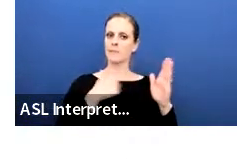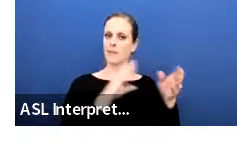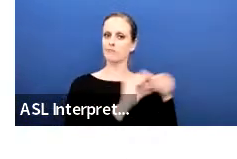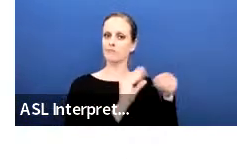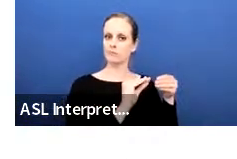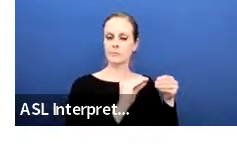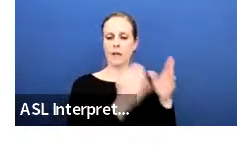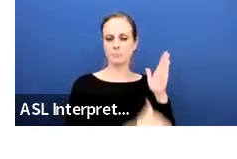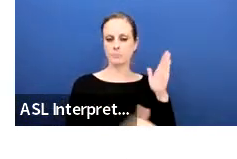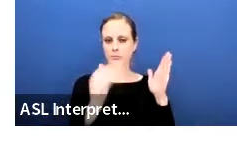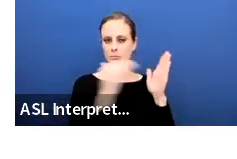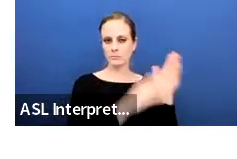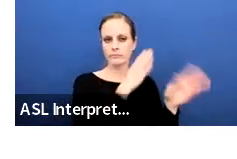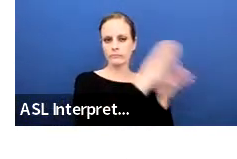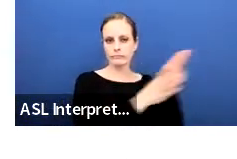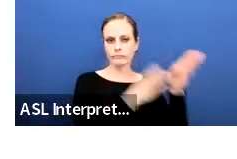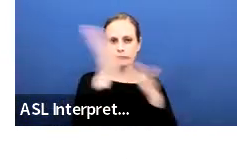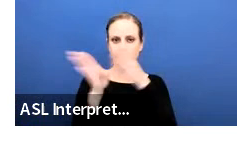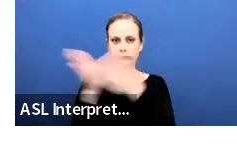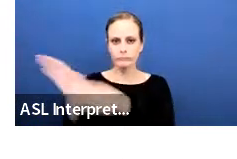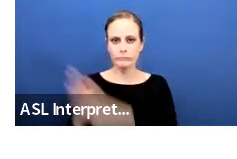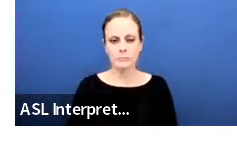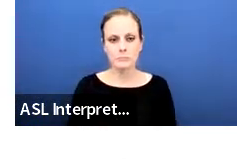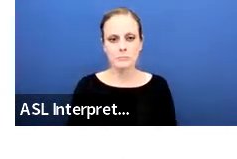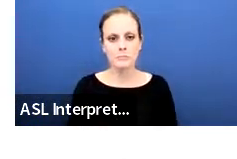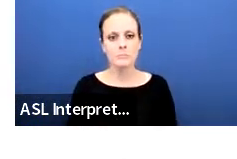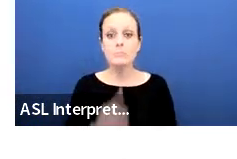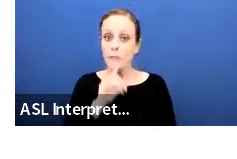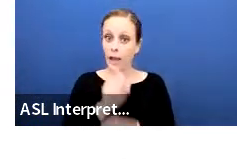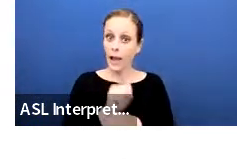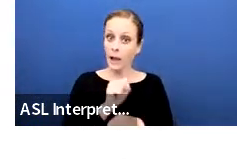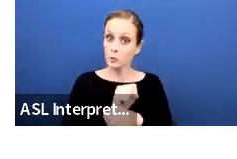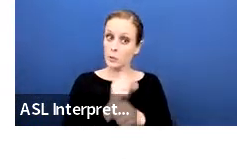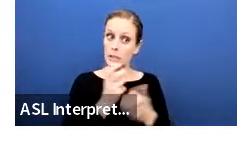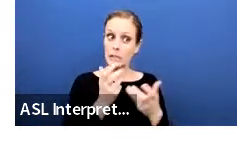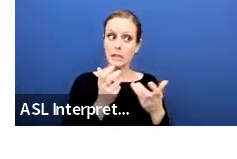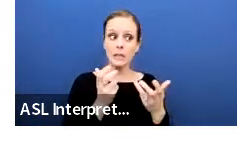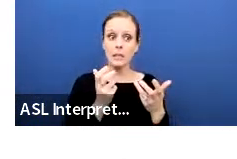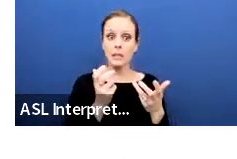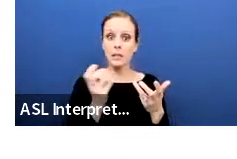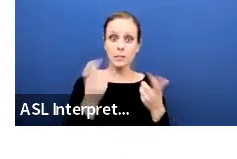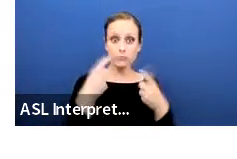several times and actually got a little win. So my